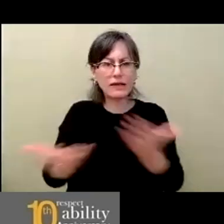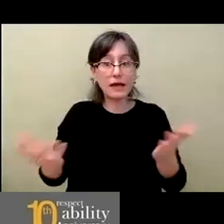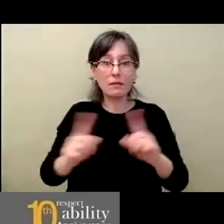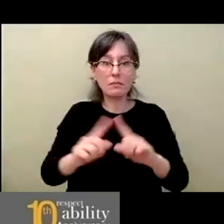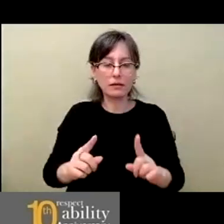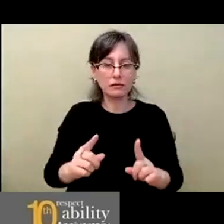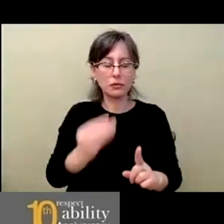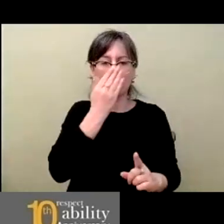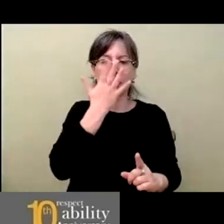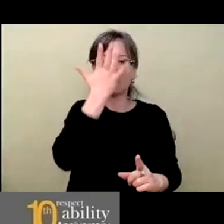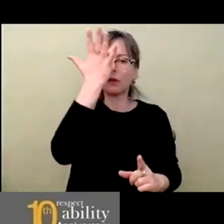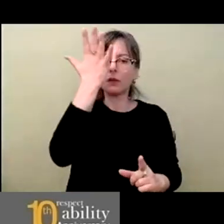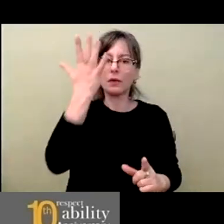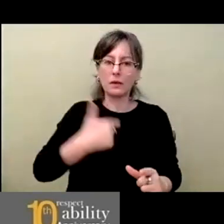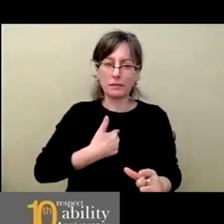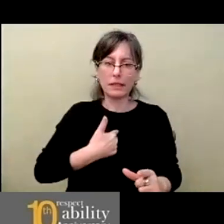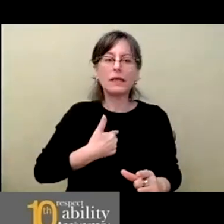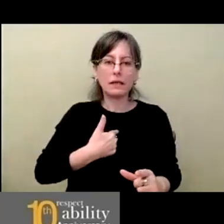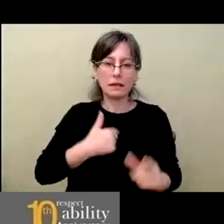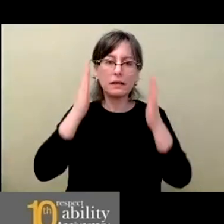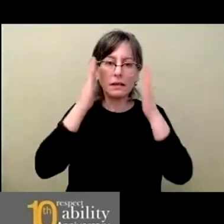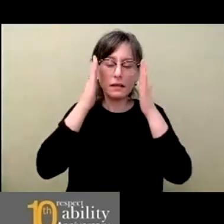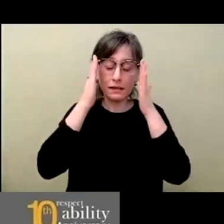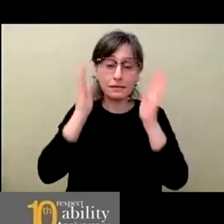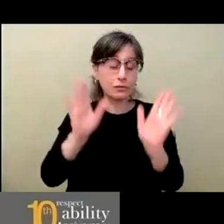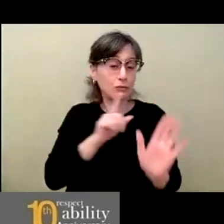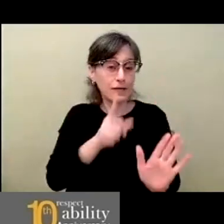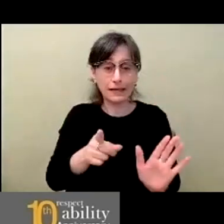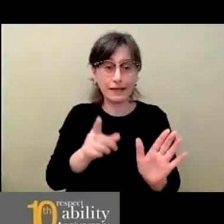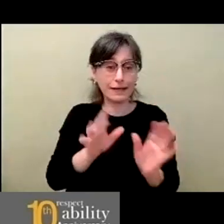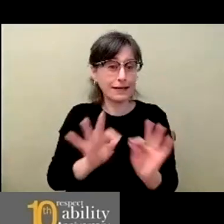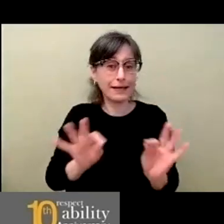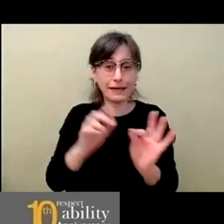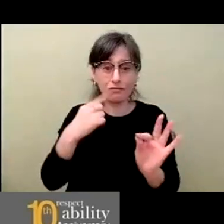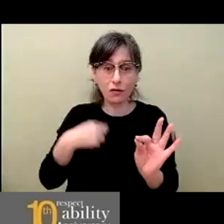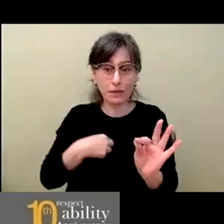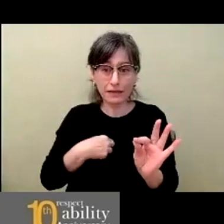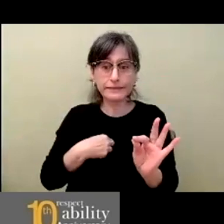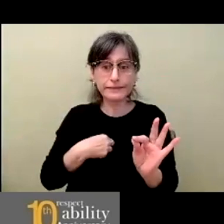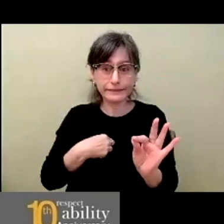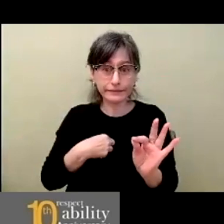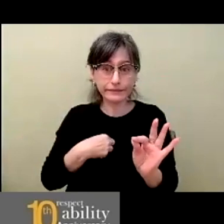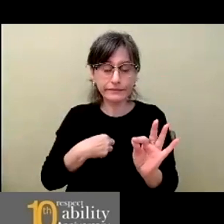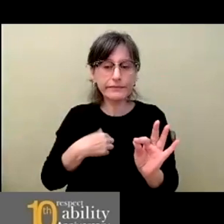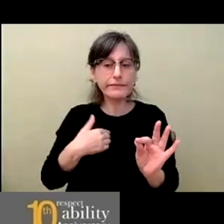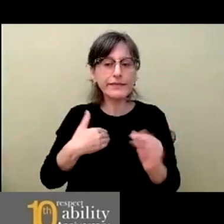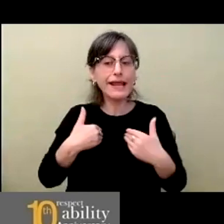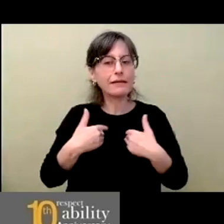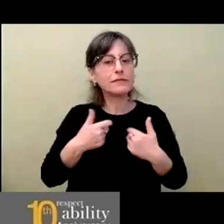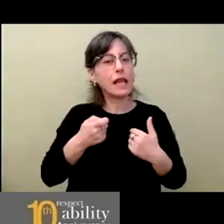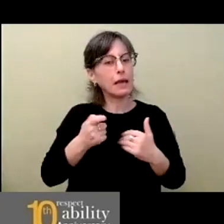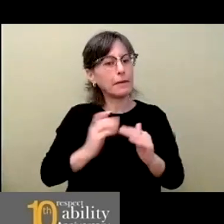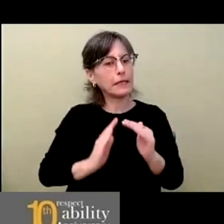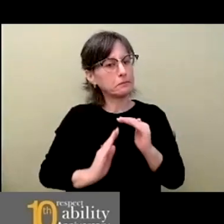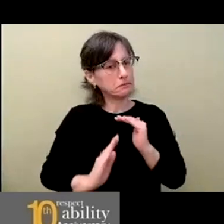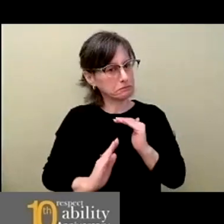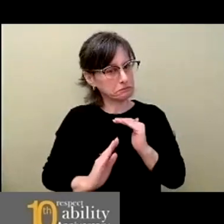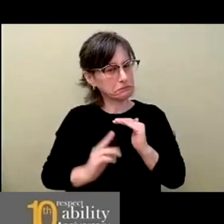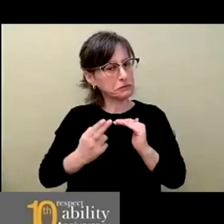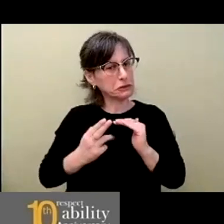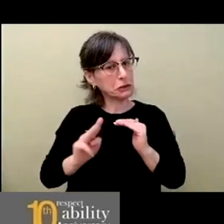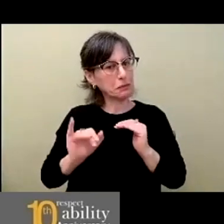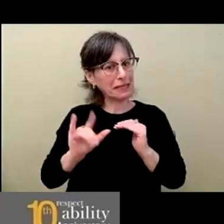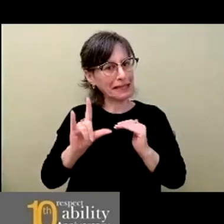was I wrong. So the absolute key thing for me was having a little bit of humility, forced